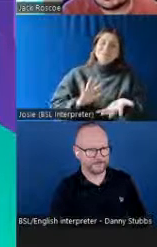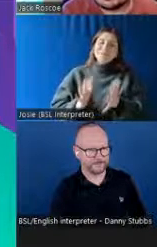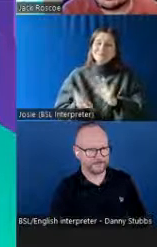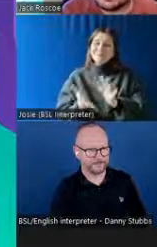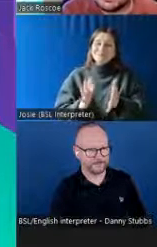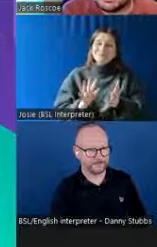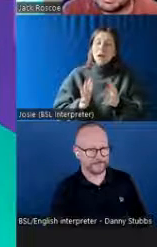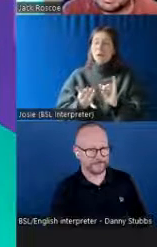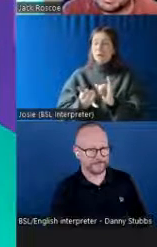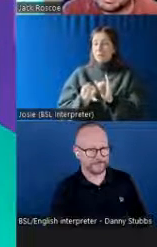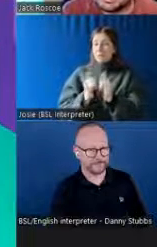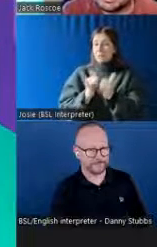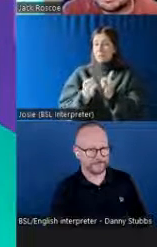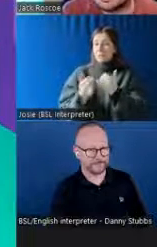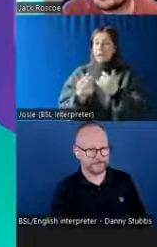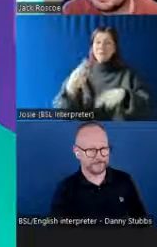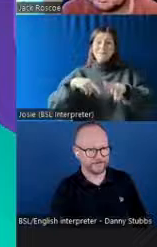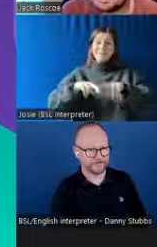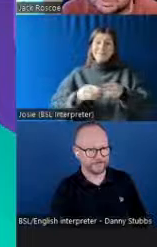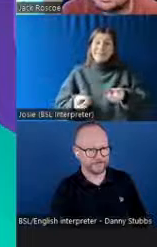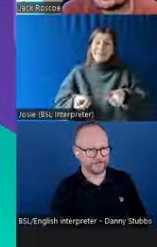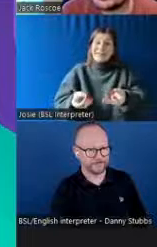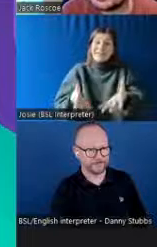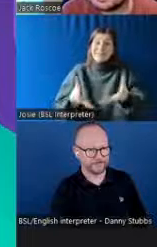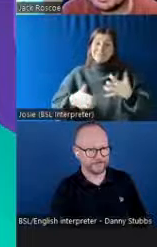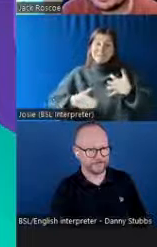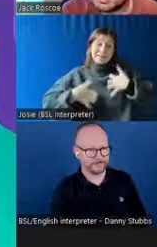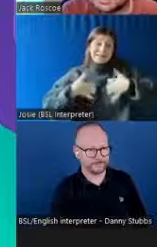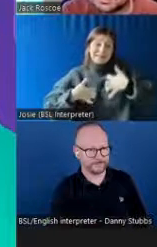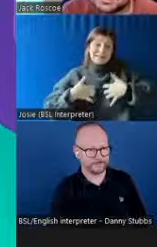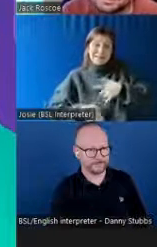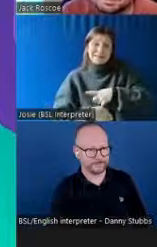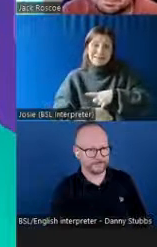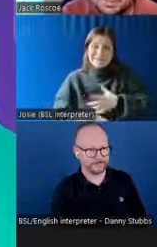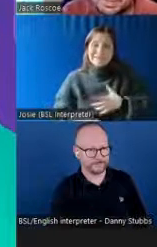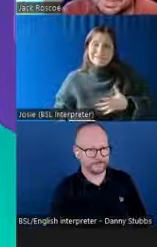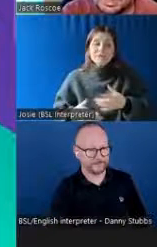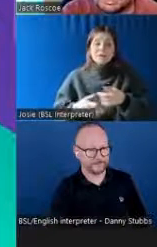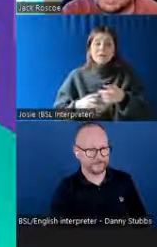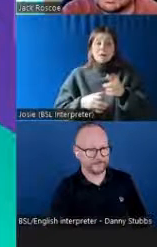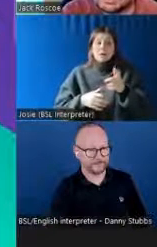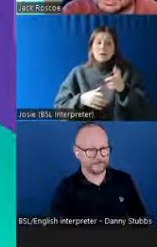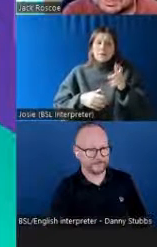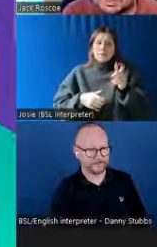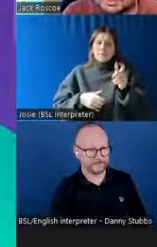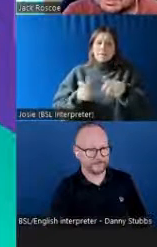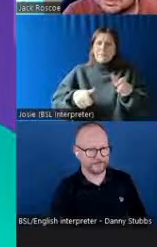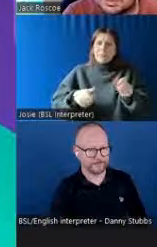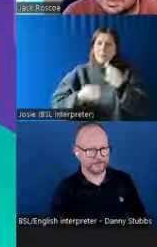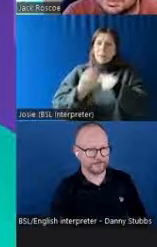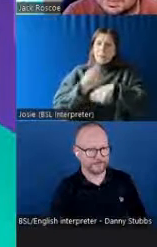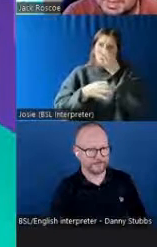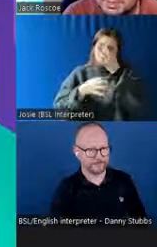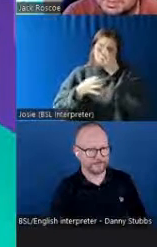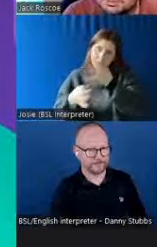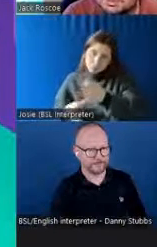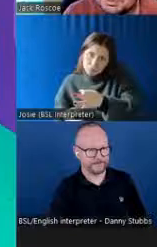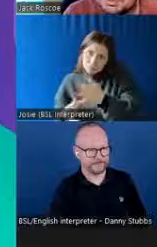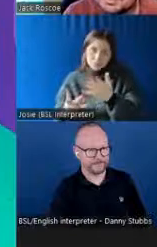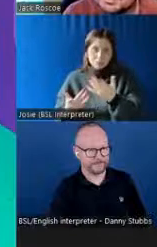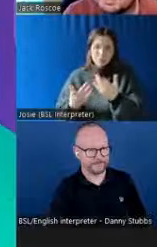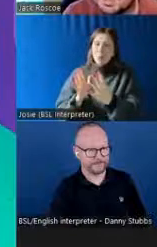the incentive and less about the work and your survey and questions. Traditionally, you could just hand over